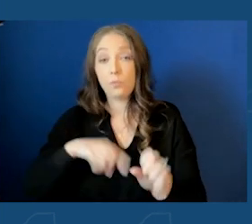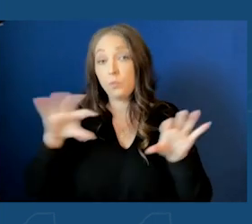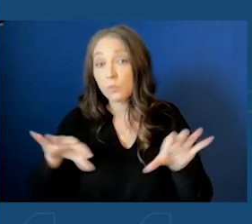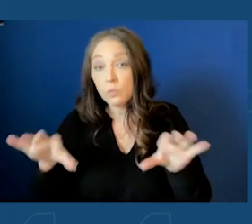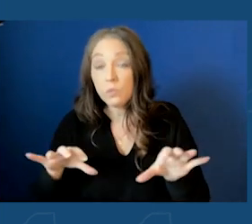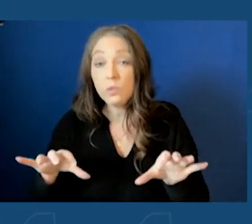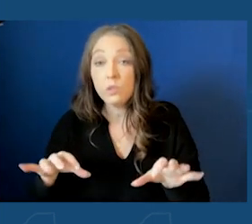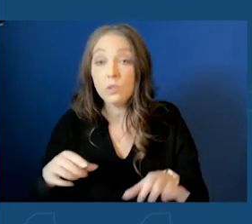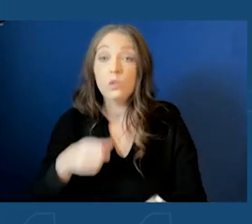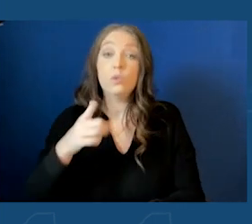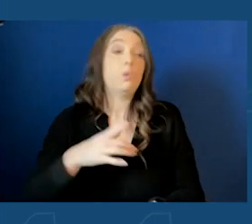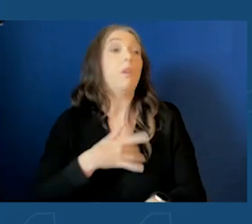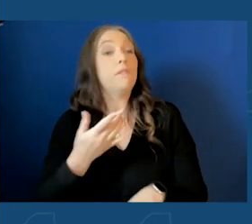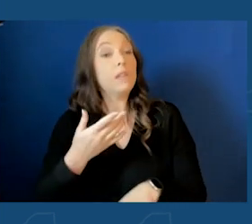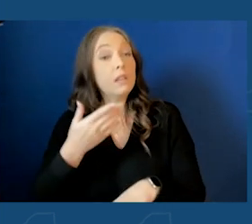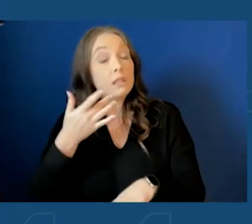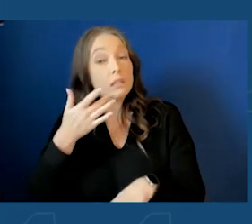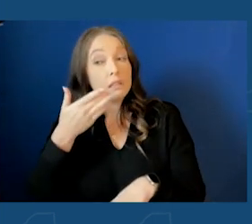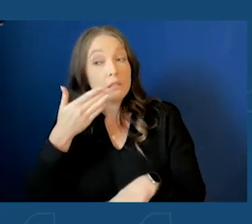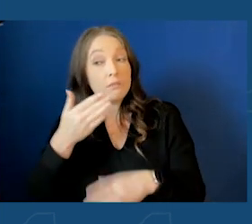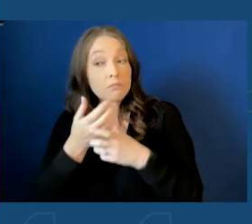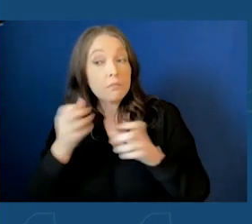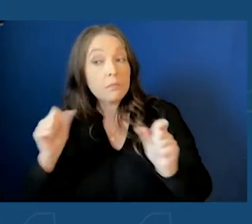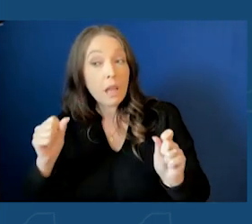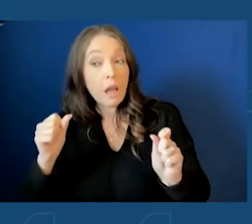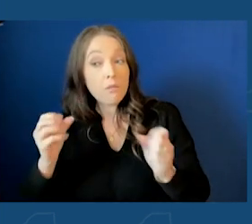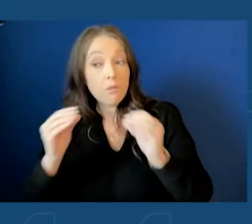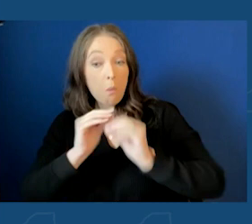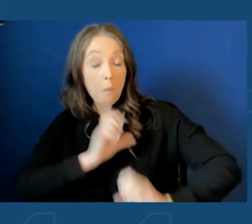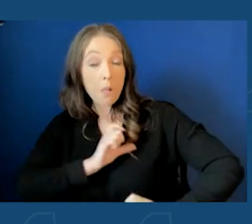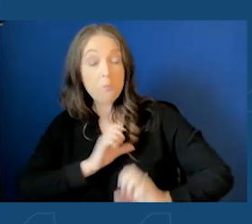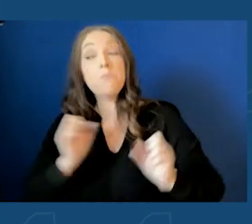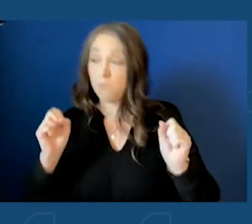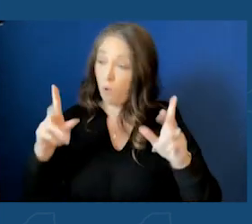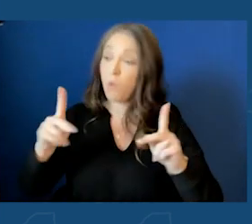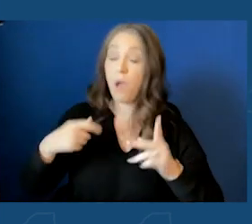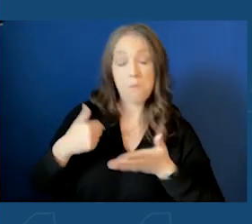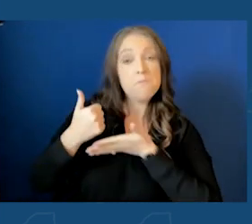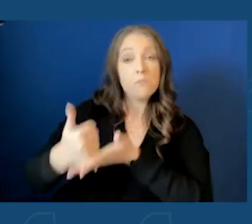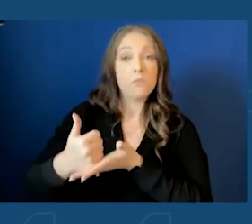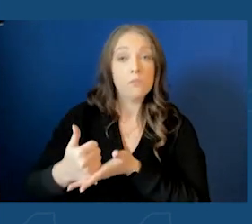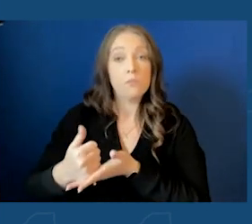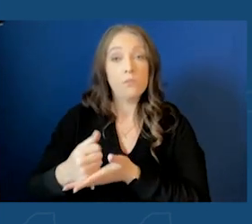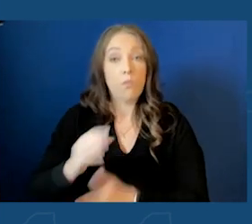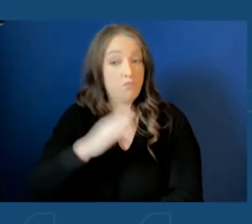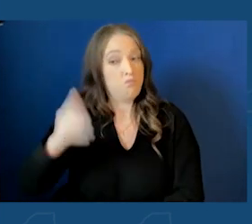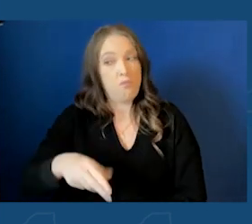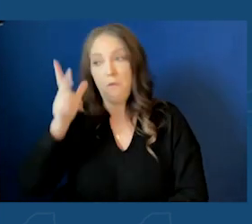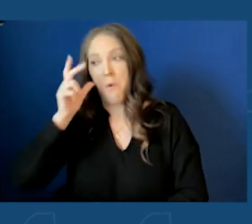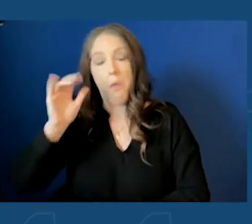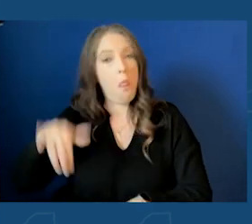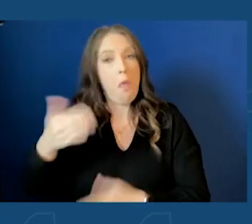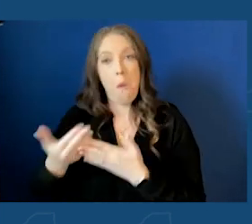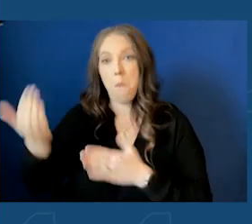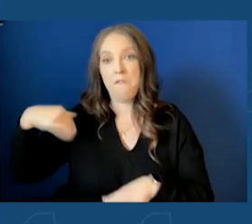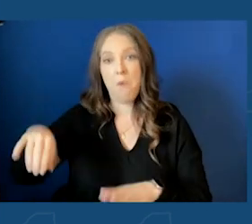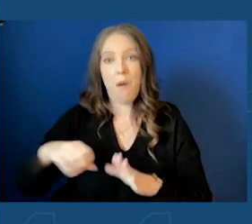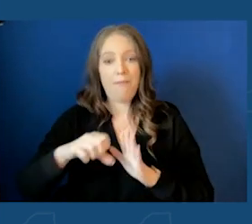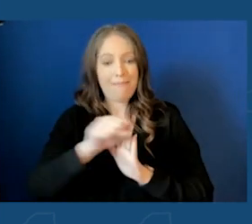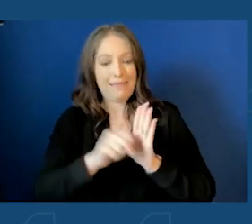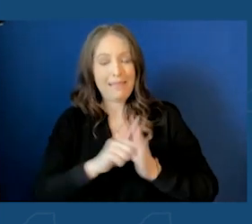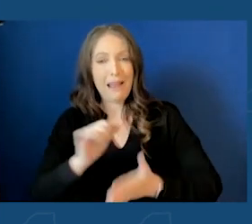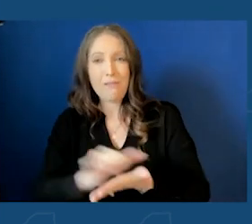with the presence of more police officers? Then I'll help you. You would not have heard this before in the past, where the state of New York is deploying our